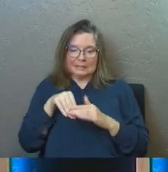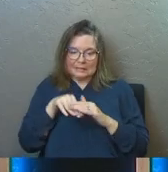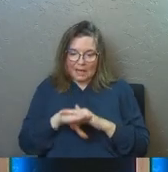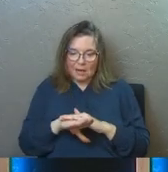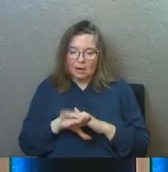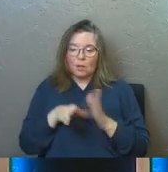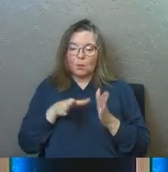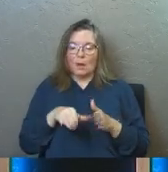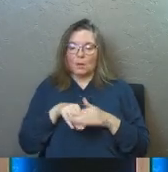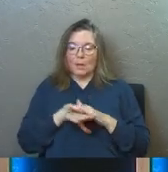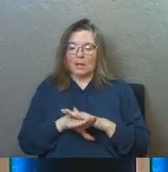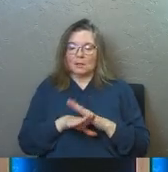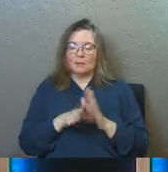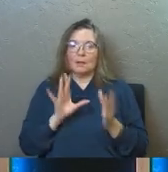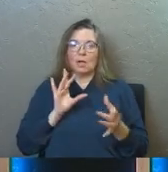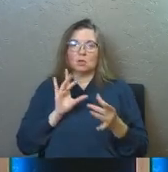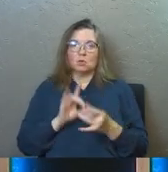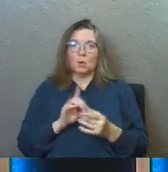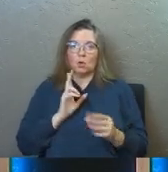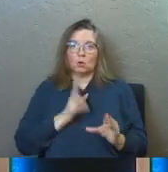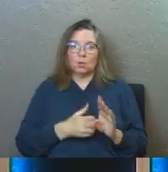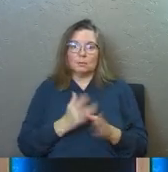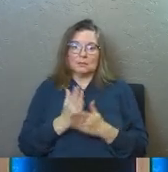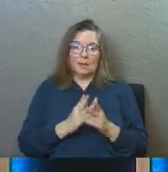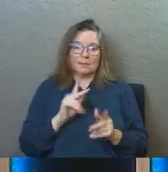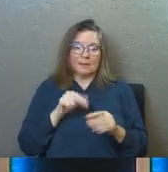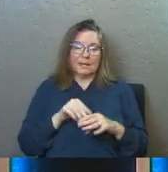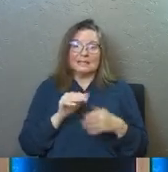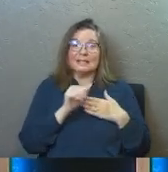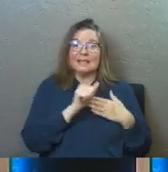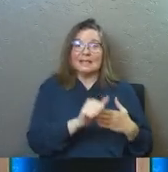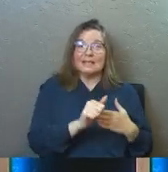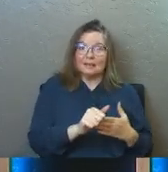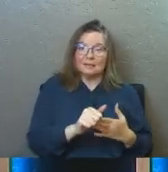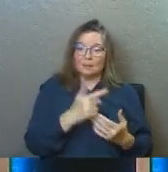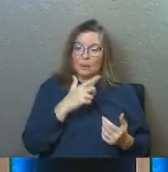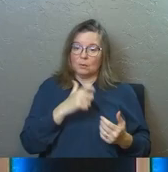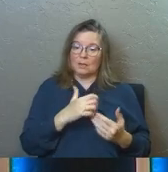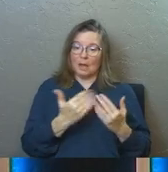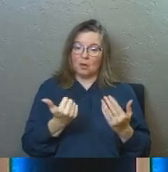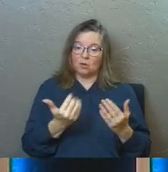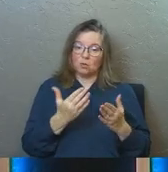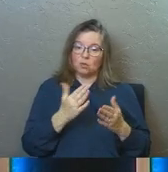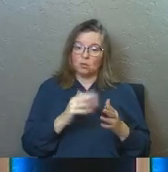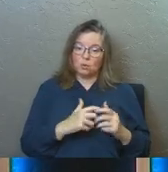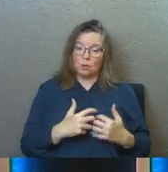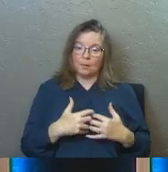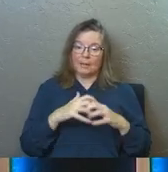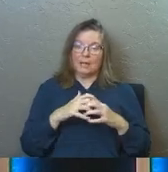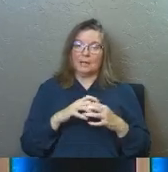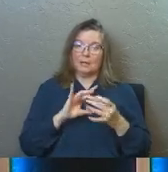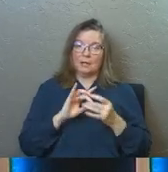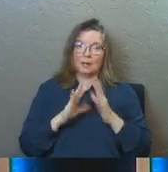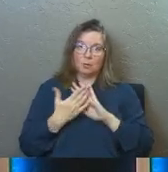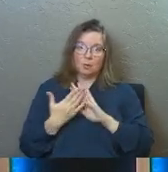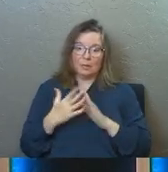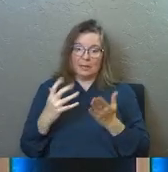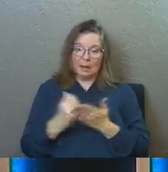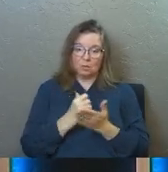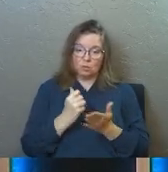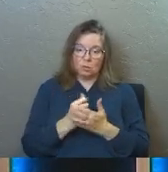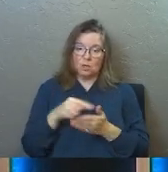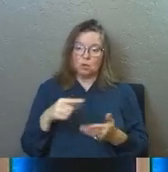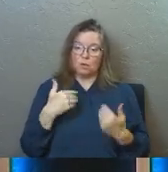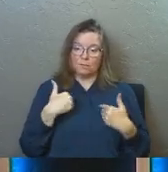enter. And the way we enter in is by joining a group. For some of us, the entering is leading. Maybe God is calling you to build a community, that there's an